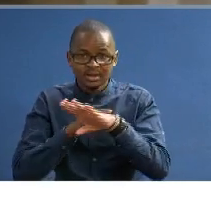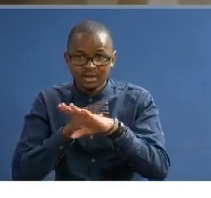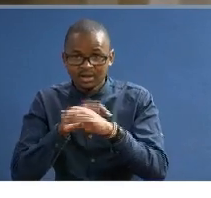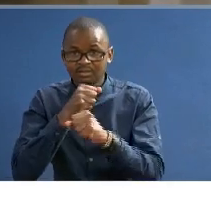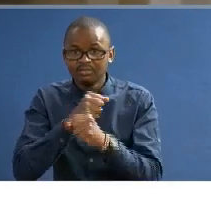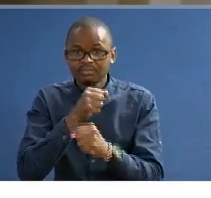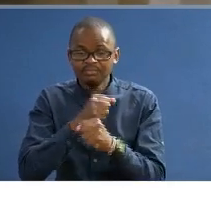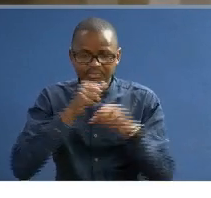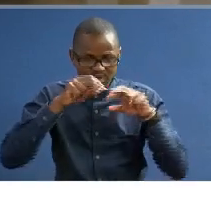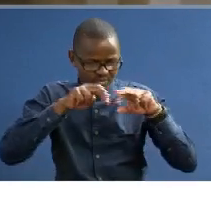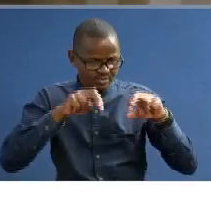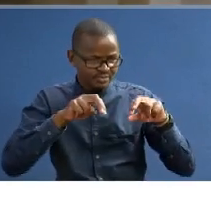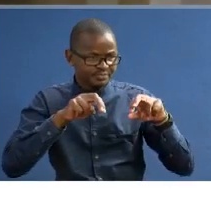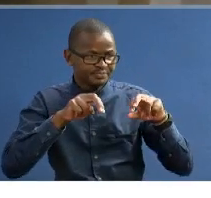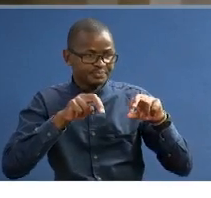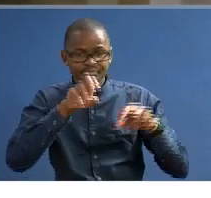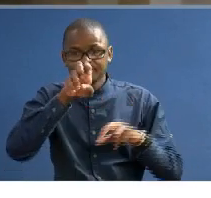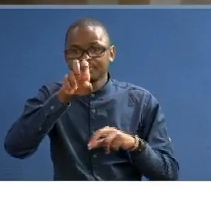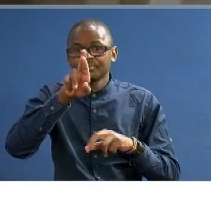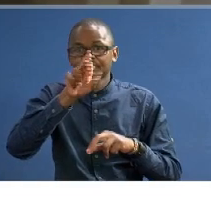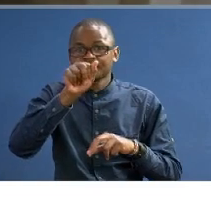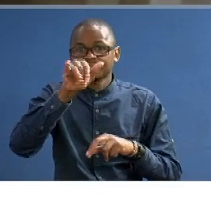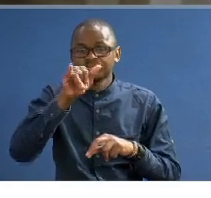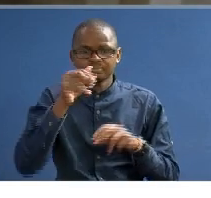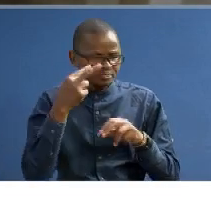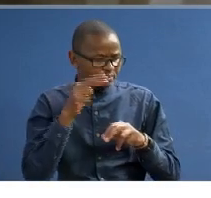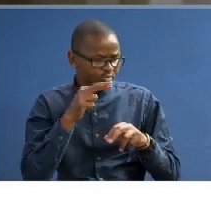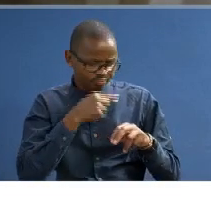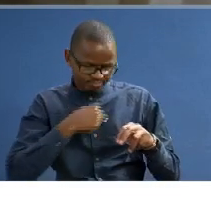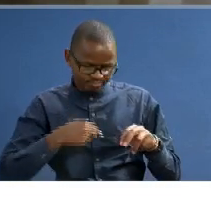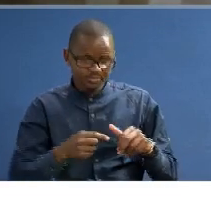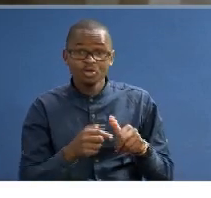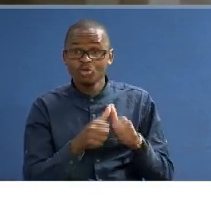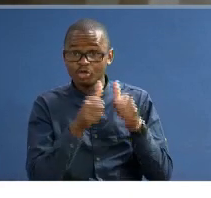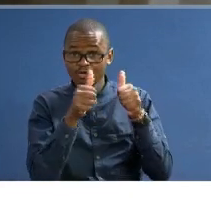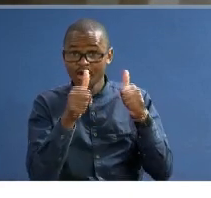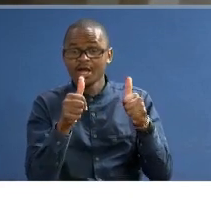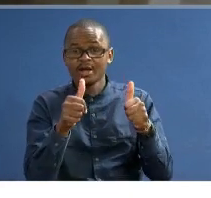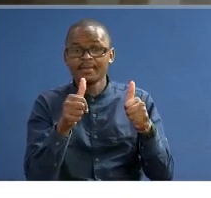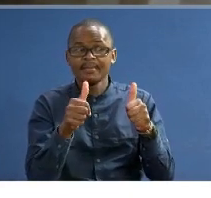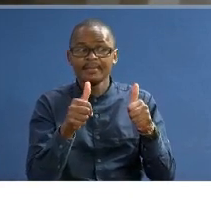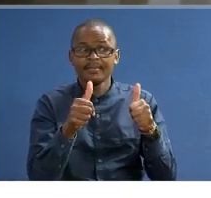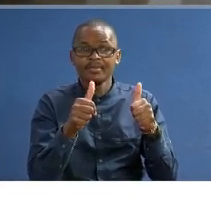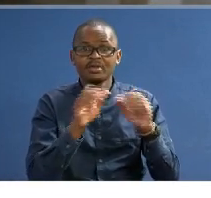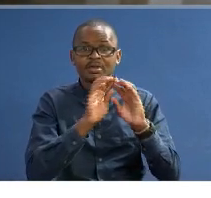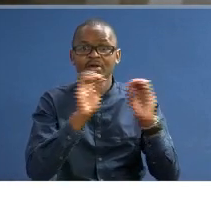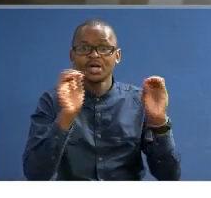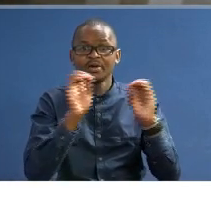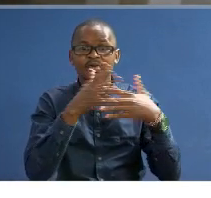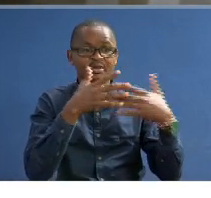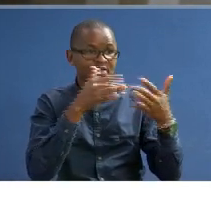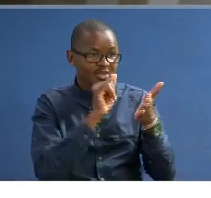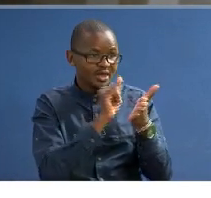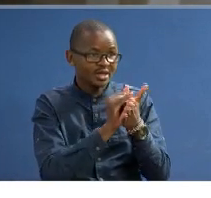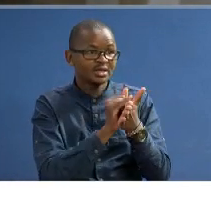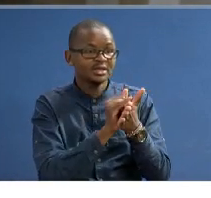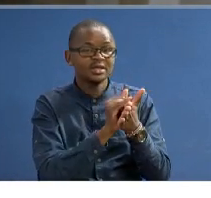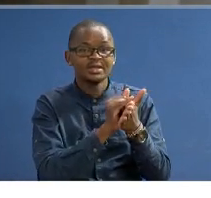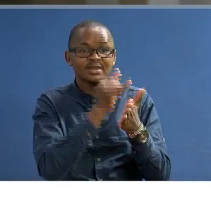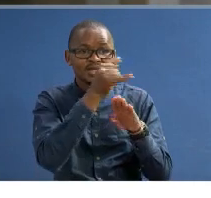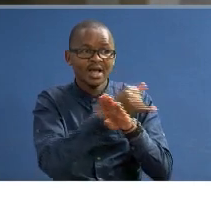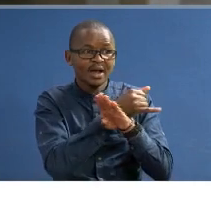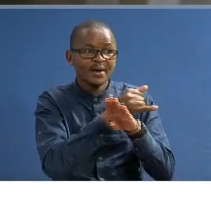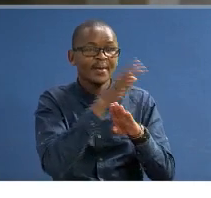the investigations, the x-rays, we saw the chest was okay. So there was no sign that this